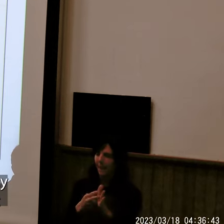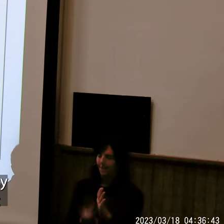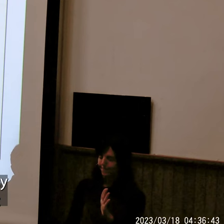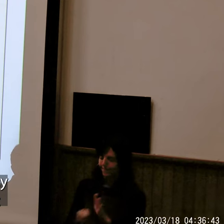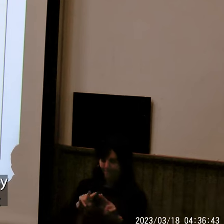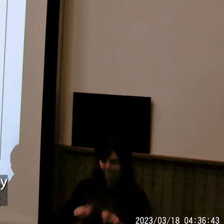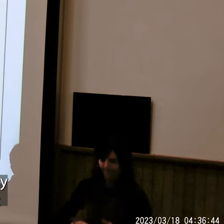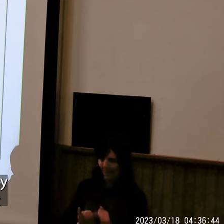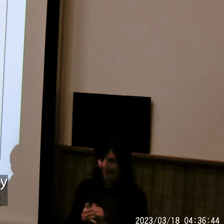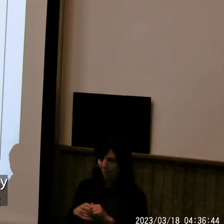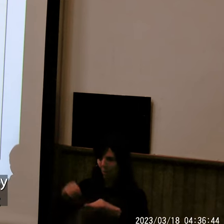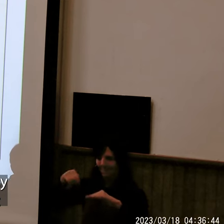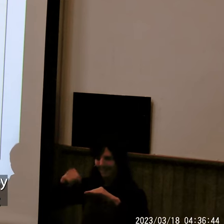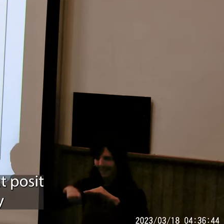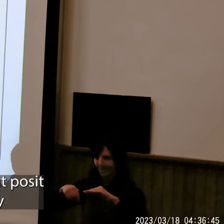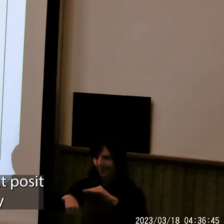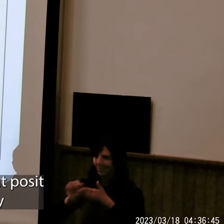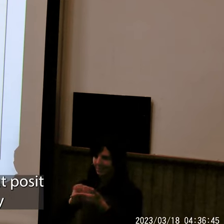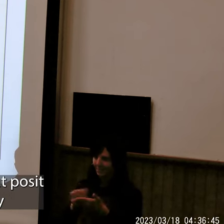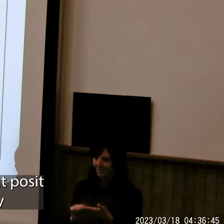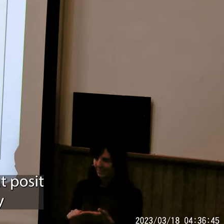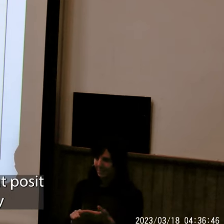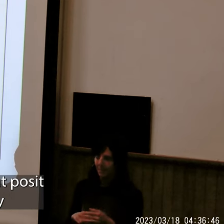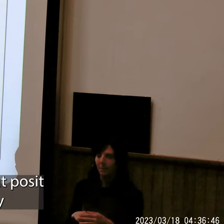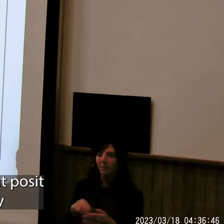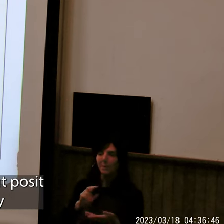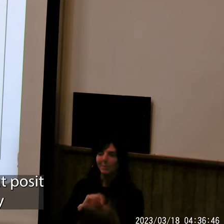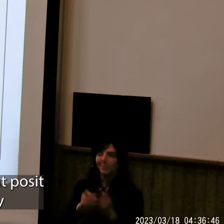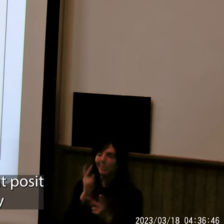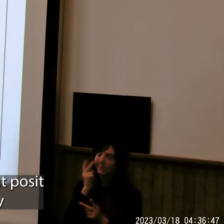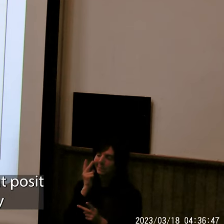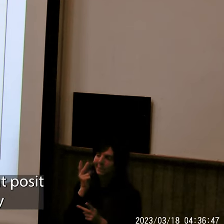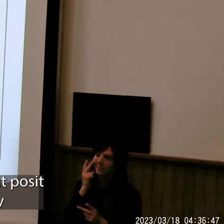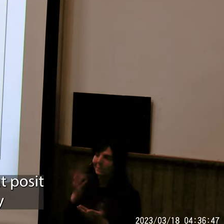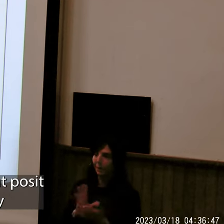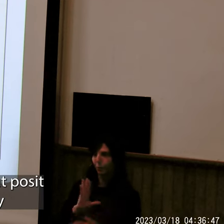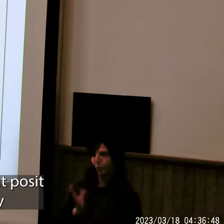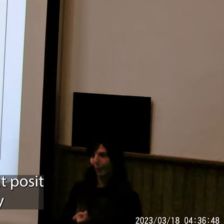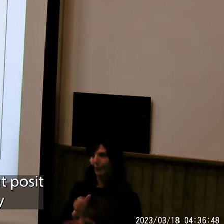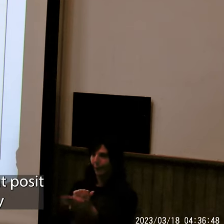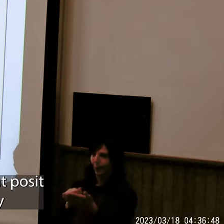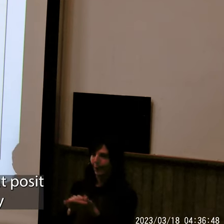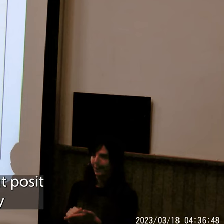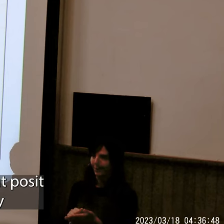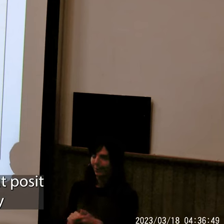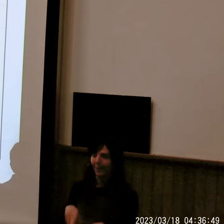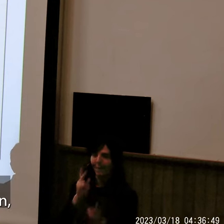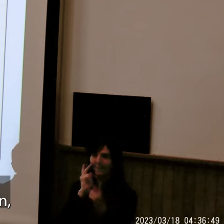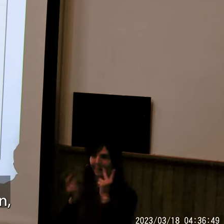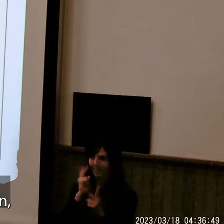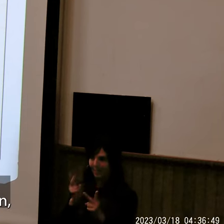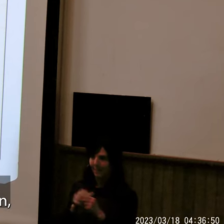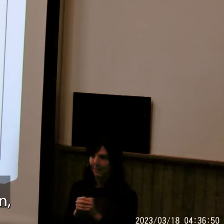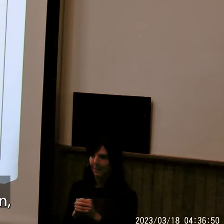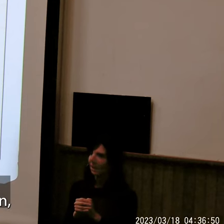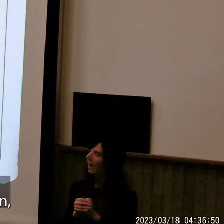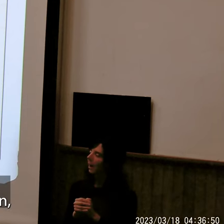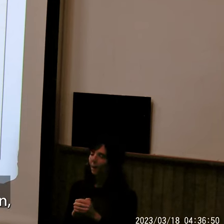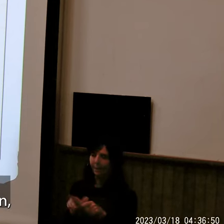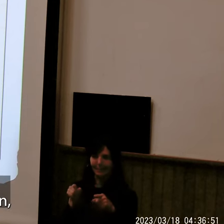trans identity that stands in marked contrast to more commonplace narratives that posit trans erasure and trans visibility in